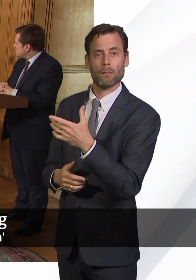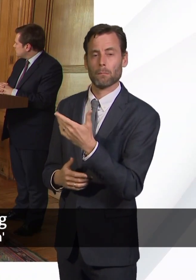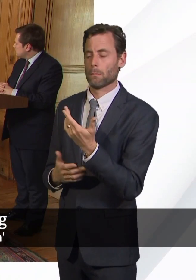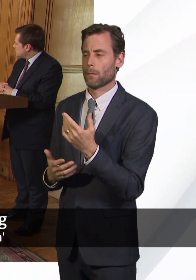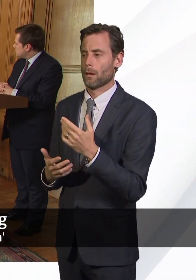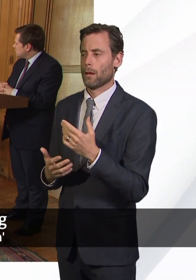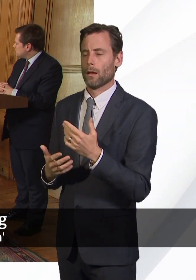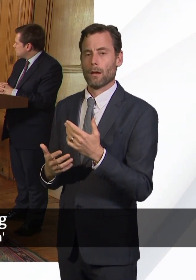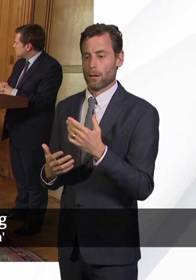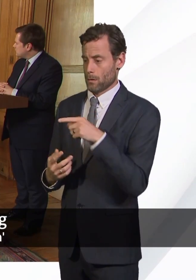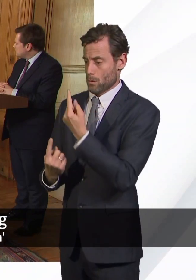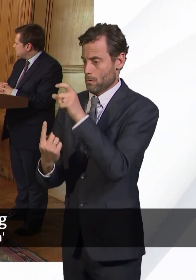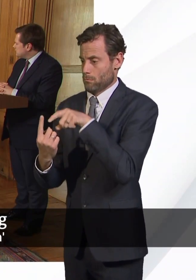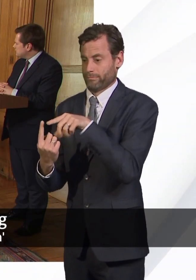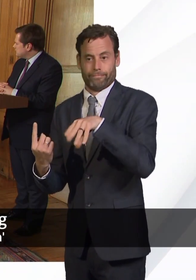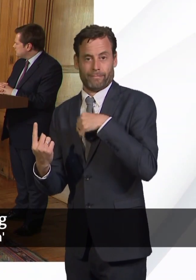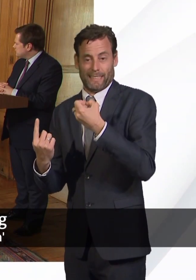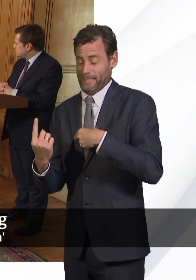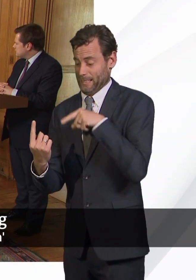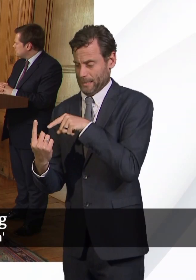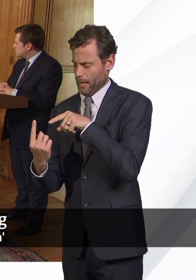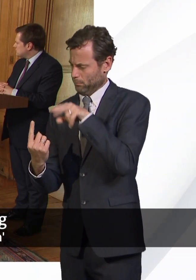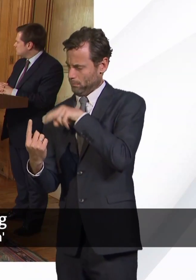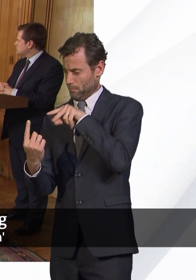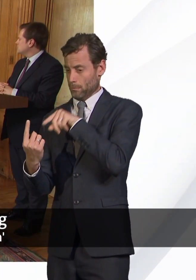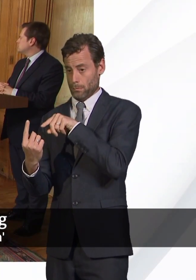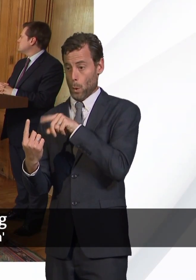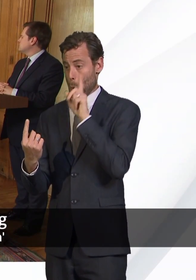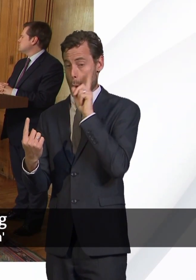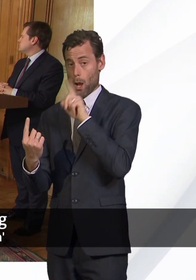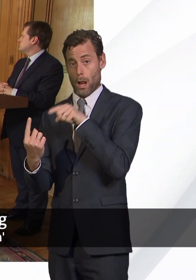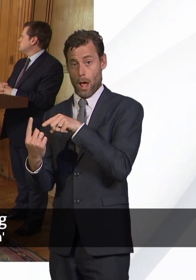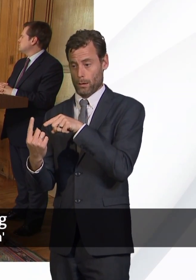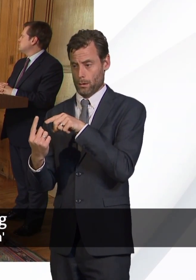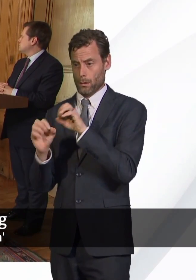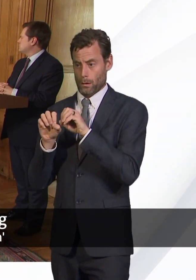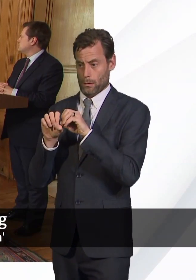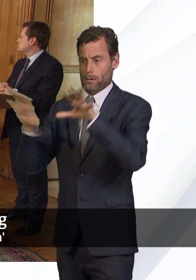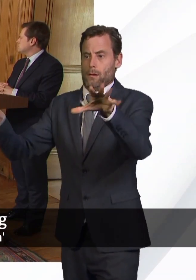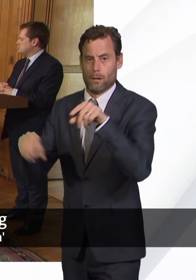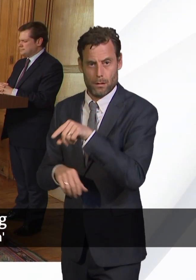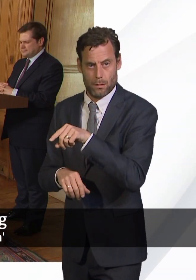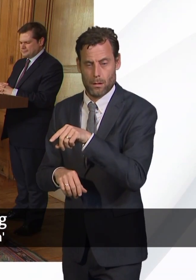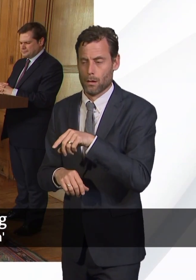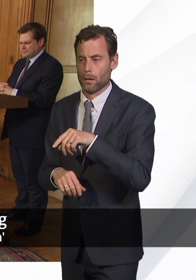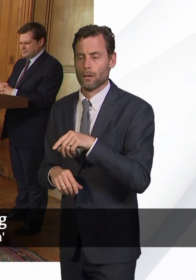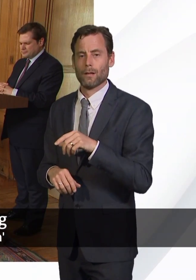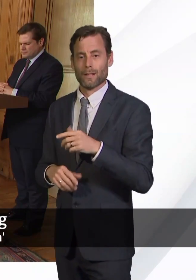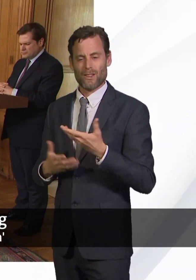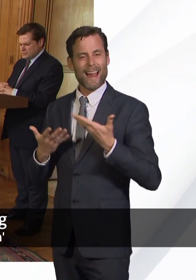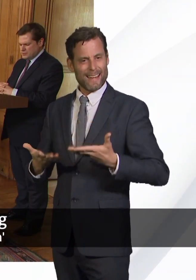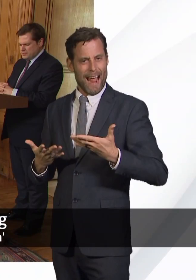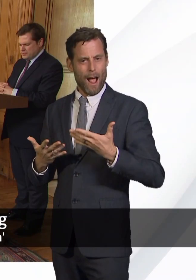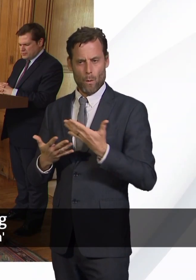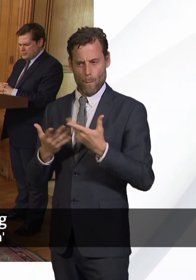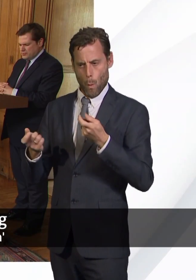any symptomatic individual would have been assessed. If it looks as if there is an outbreak, although we're doing much more testing now with